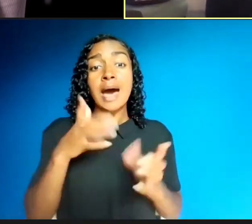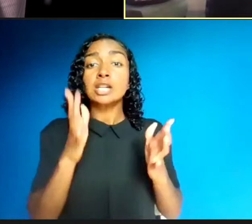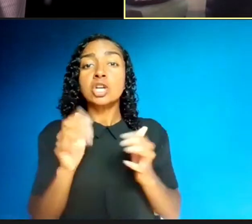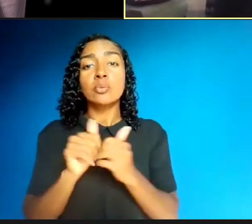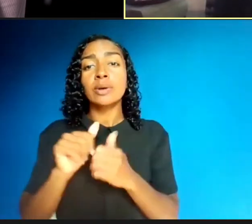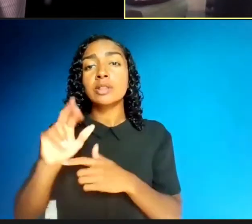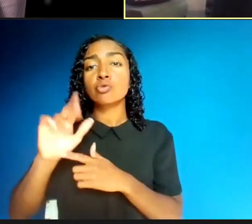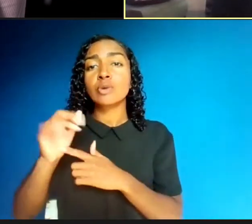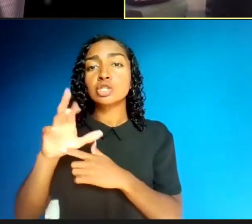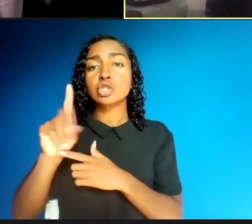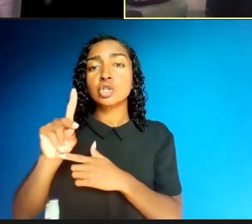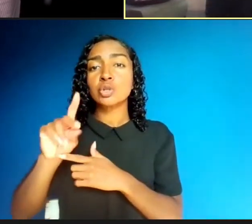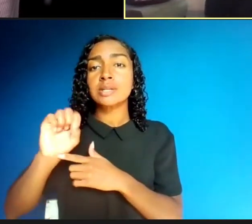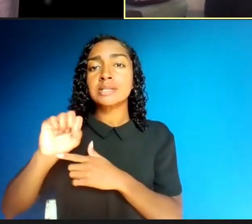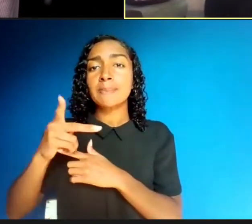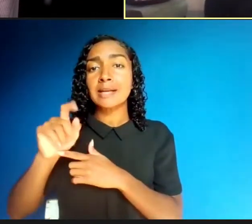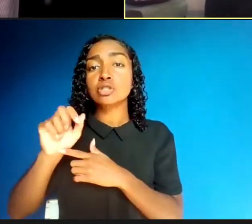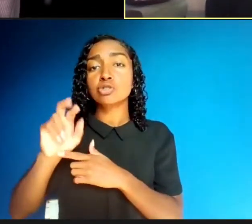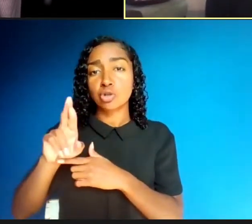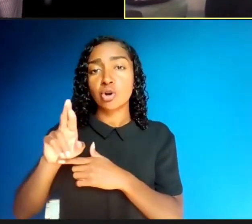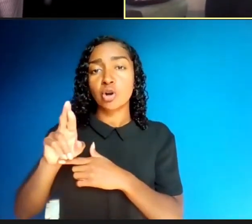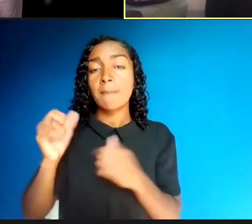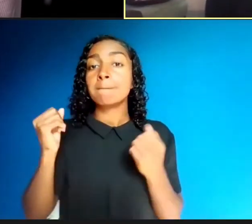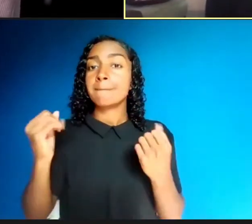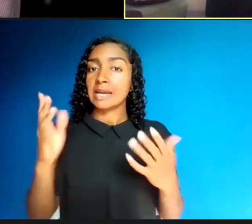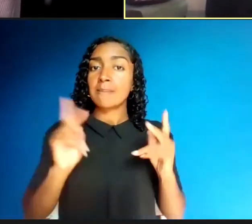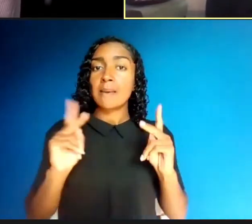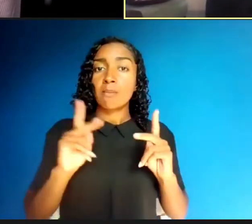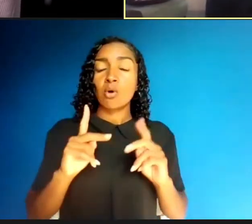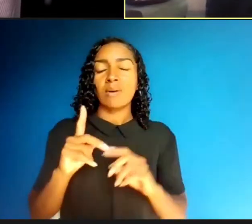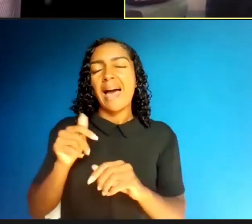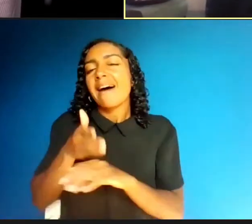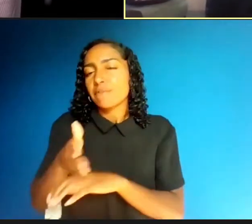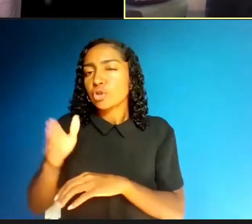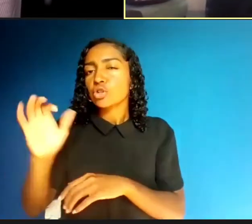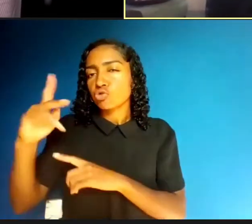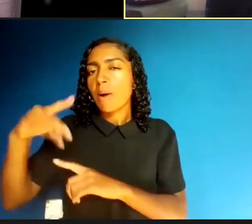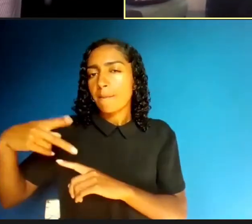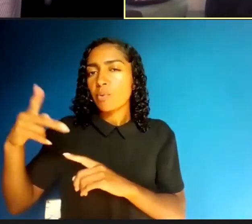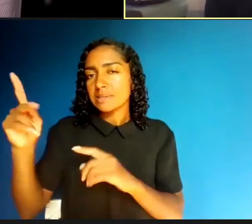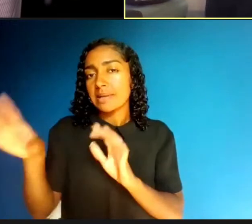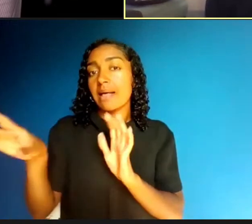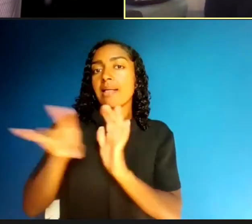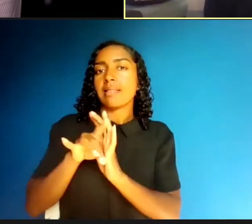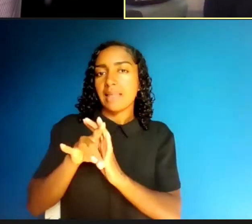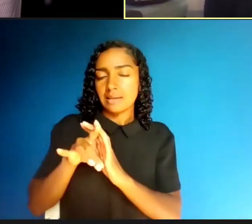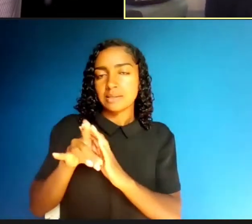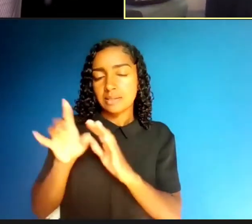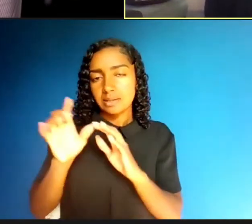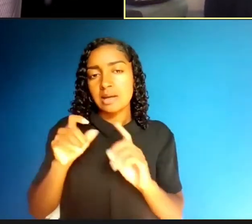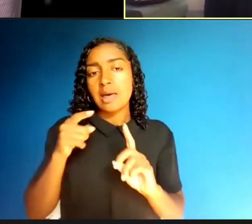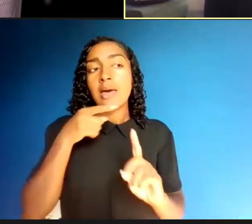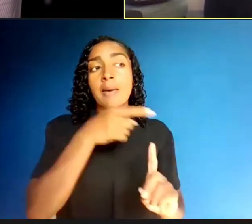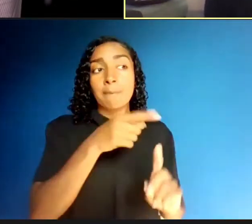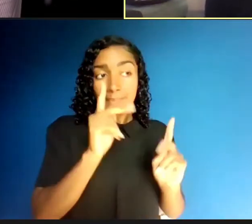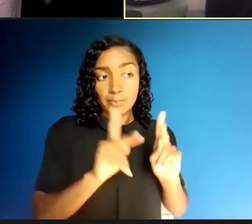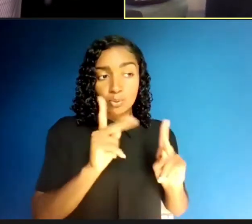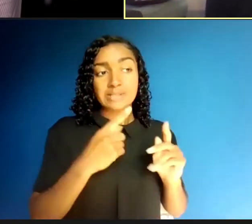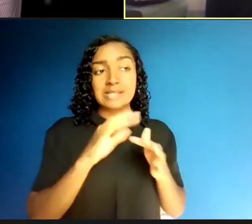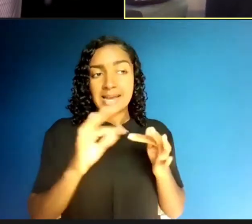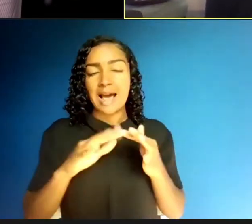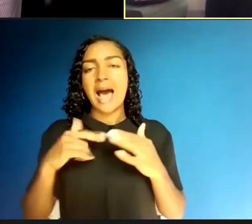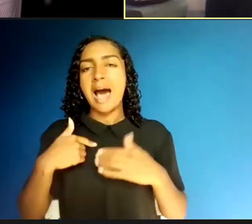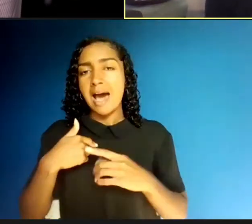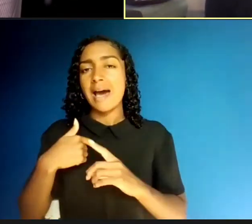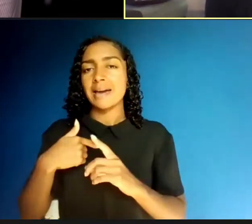about I shouldn't have this was after Trump was elected. Richard Spencer, they said I normalized him and that I was giving him a